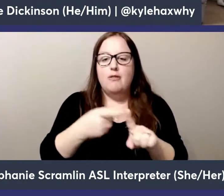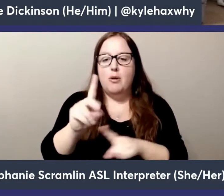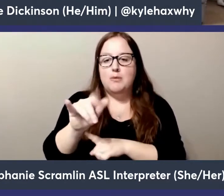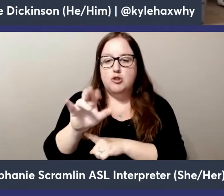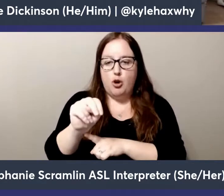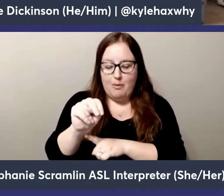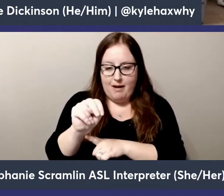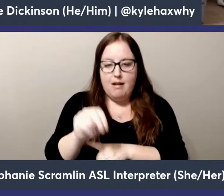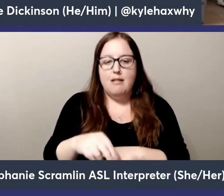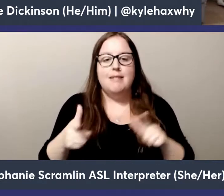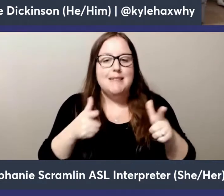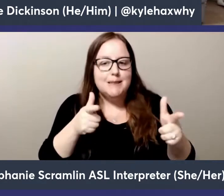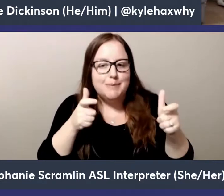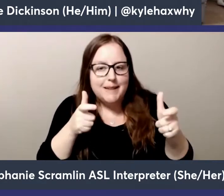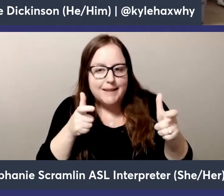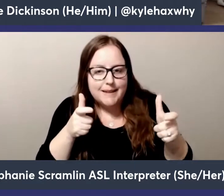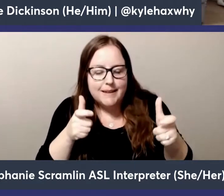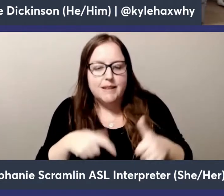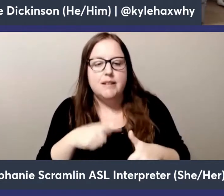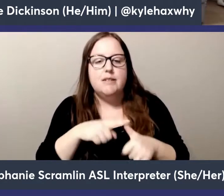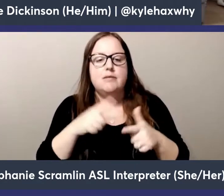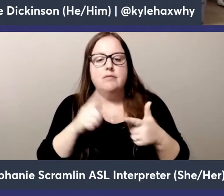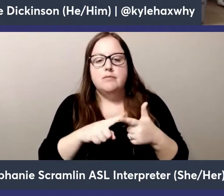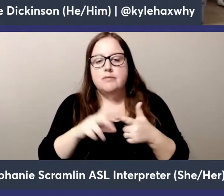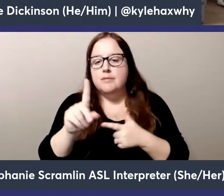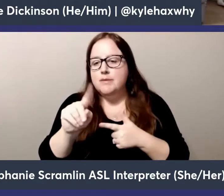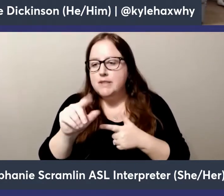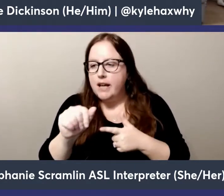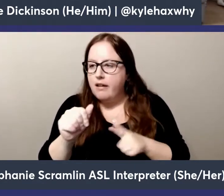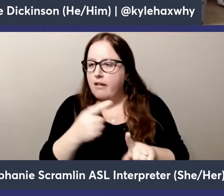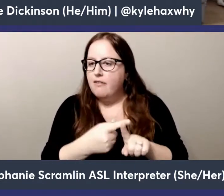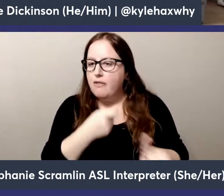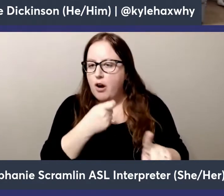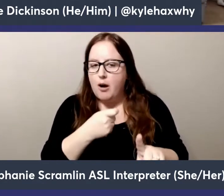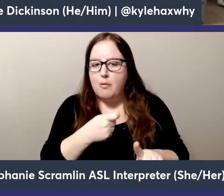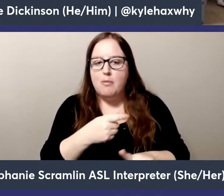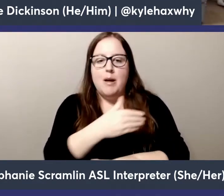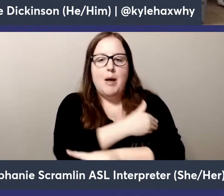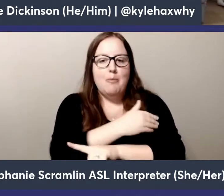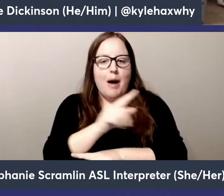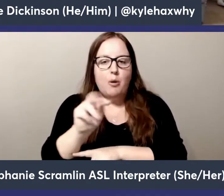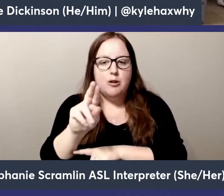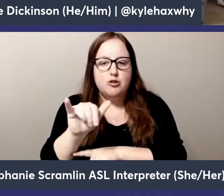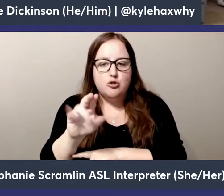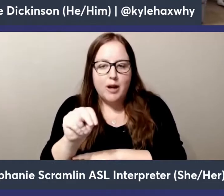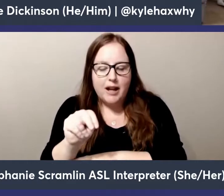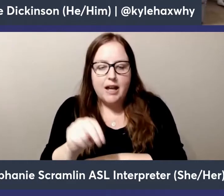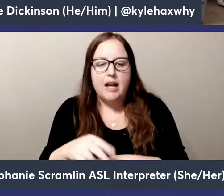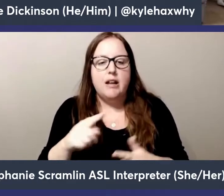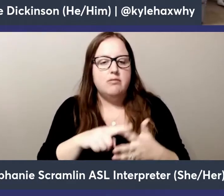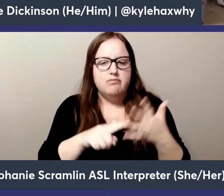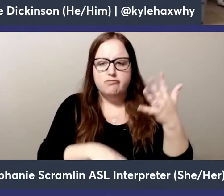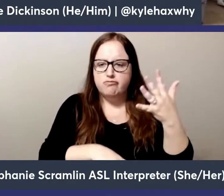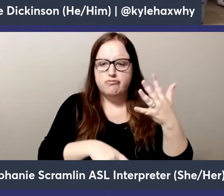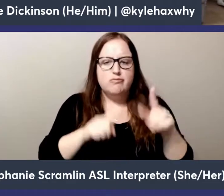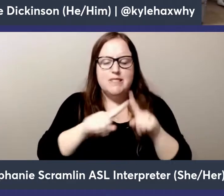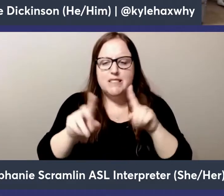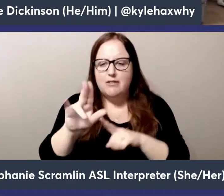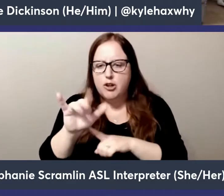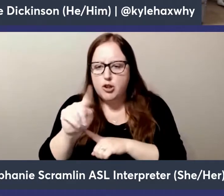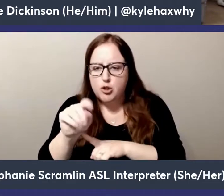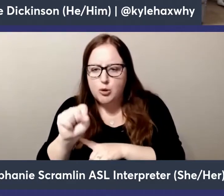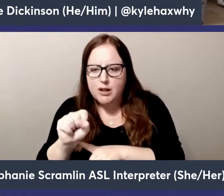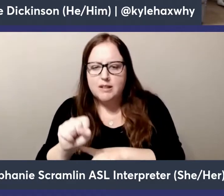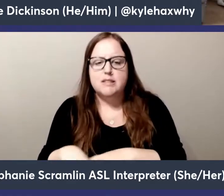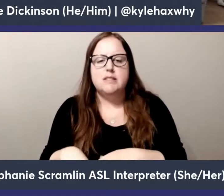collecting speed, they're collecting data from their powertrains, from their ADAS units, from their camera